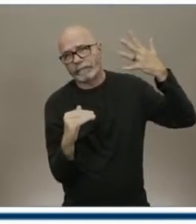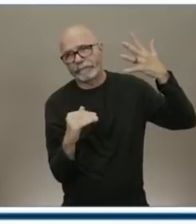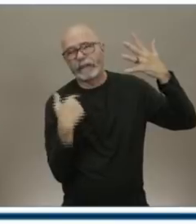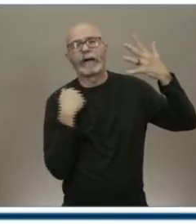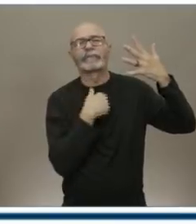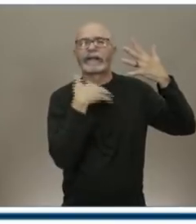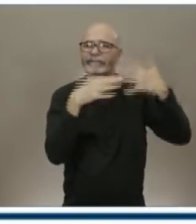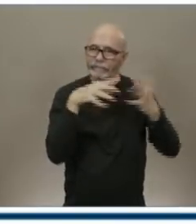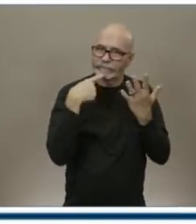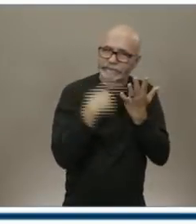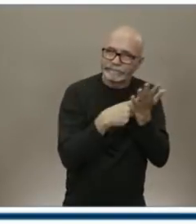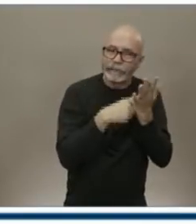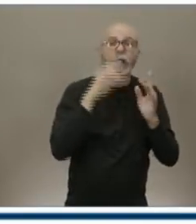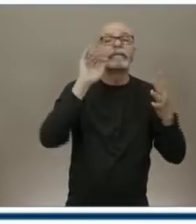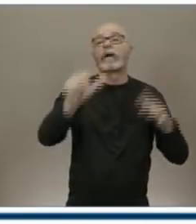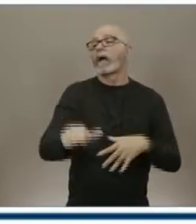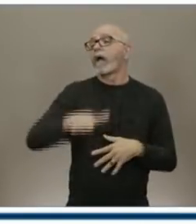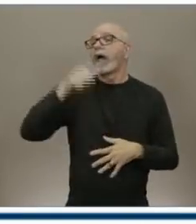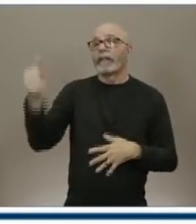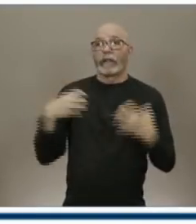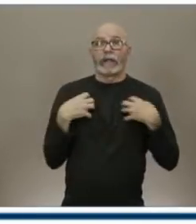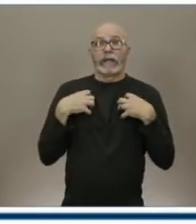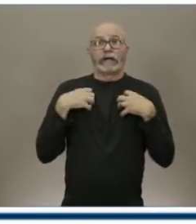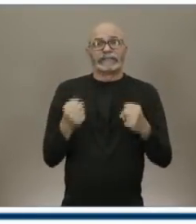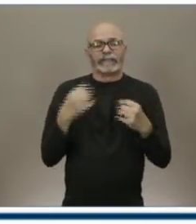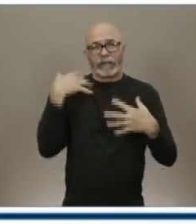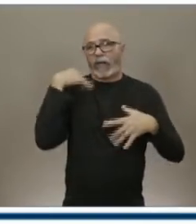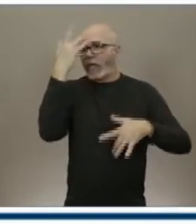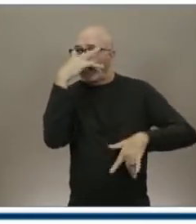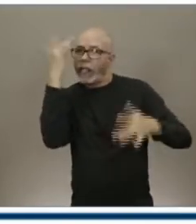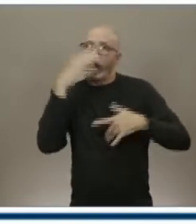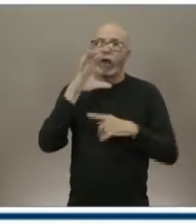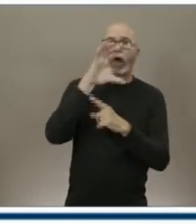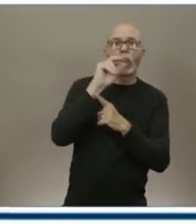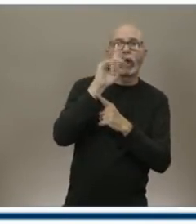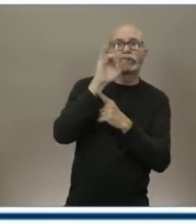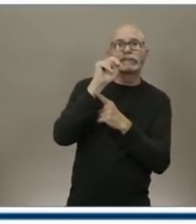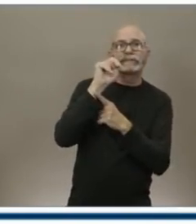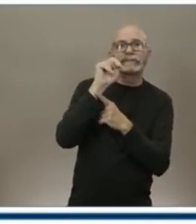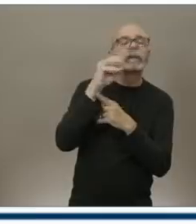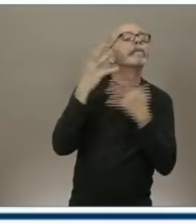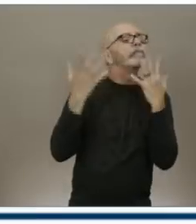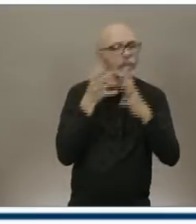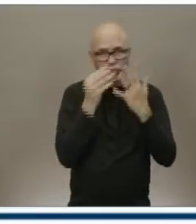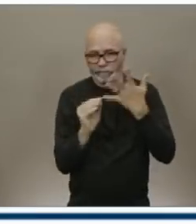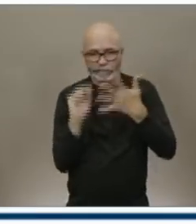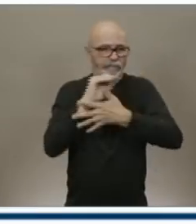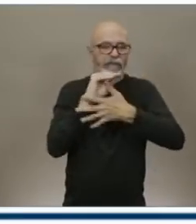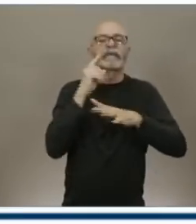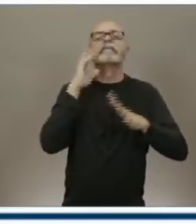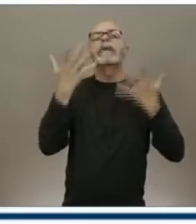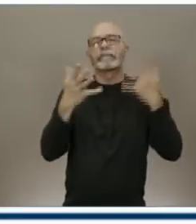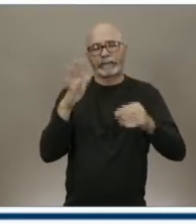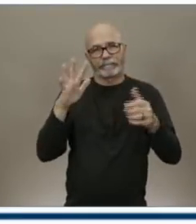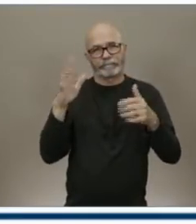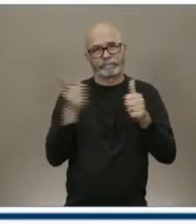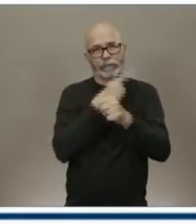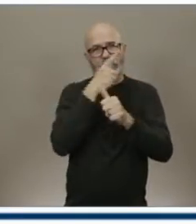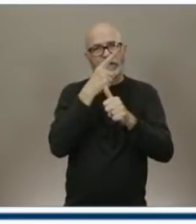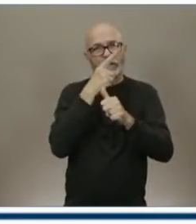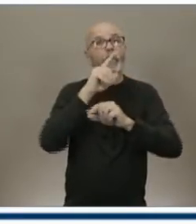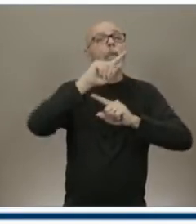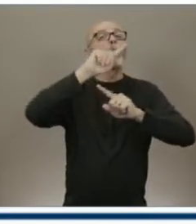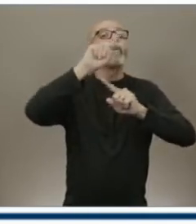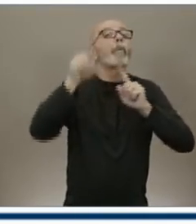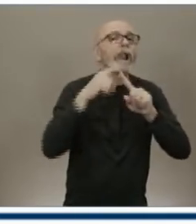health conditions that will be part of our prioritization once we get to the place where we're able to do